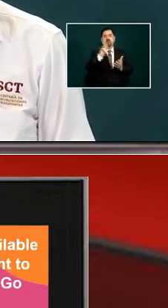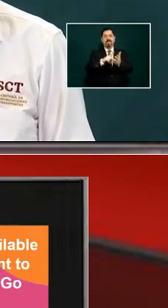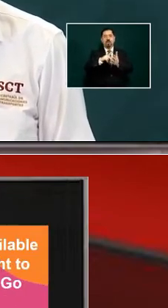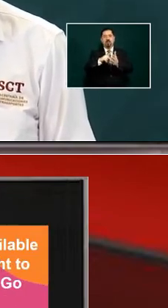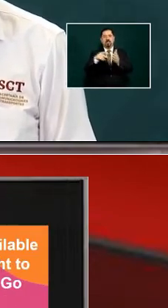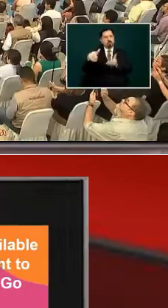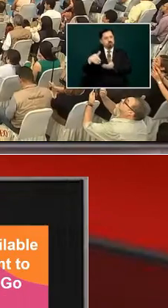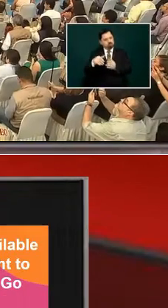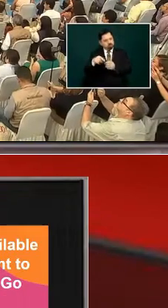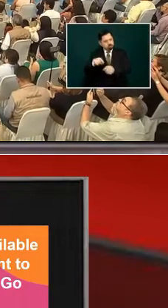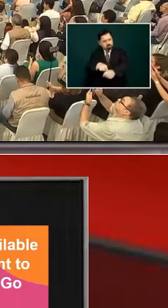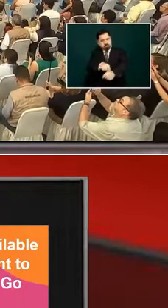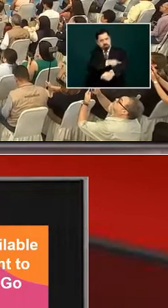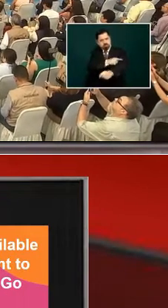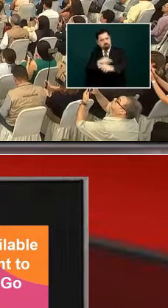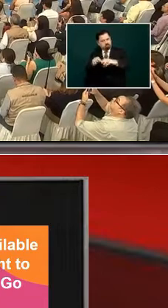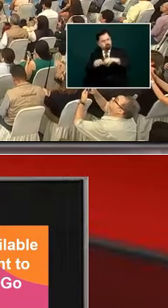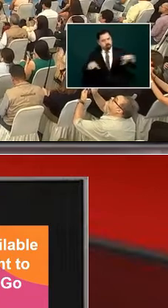kilometers